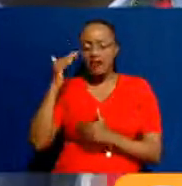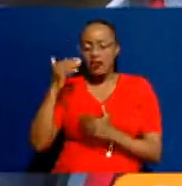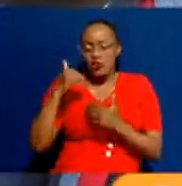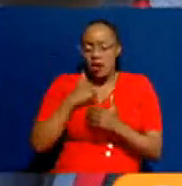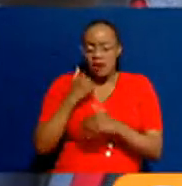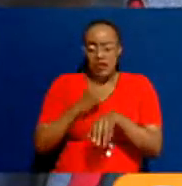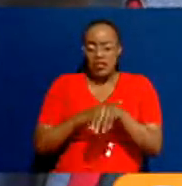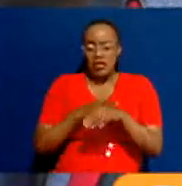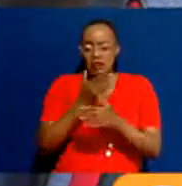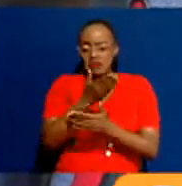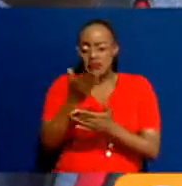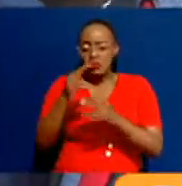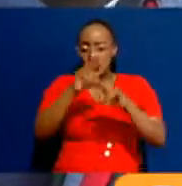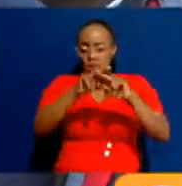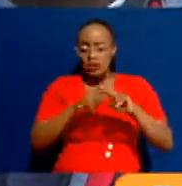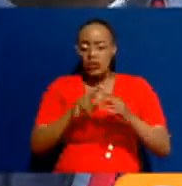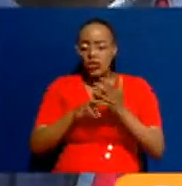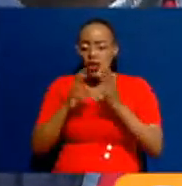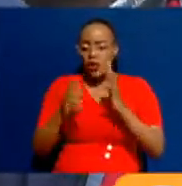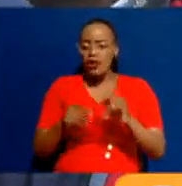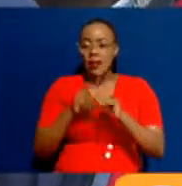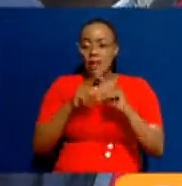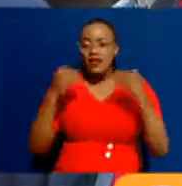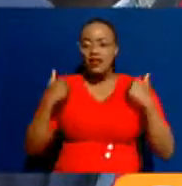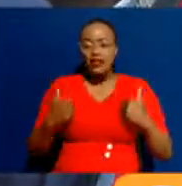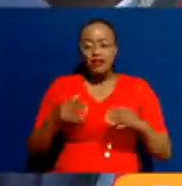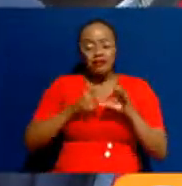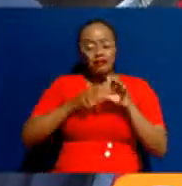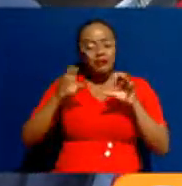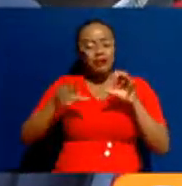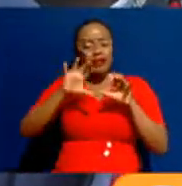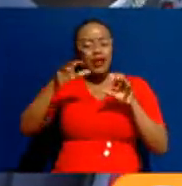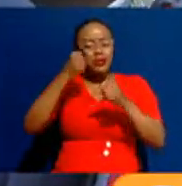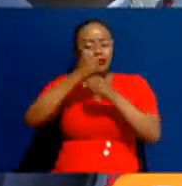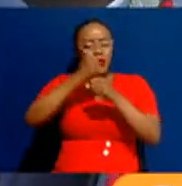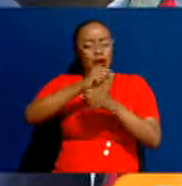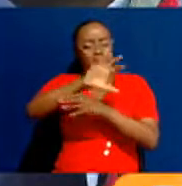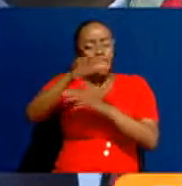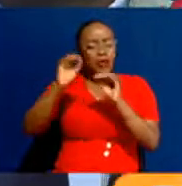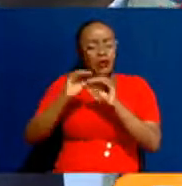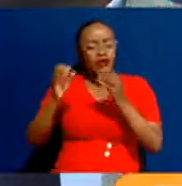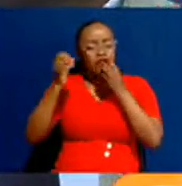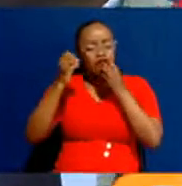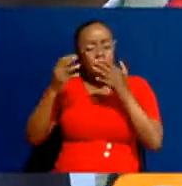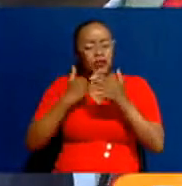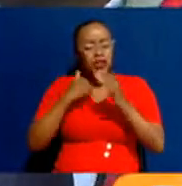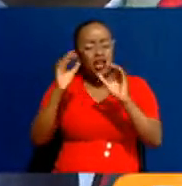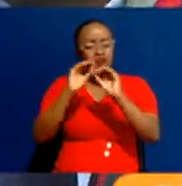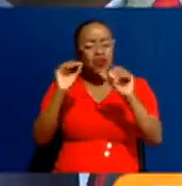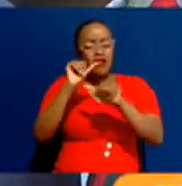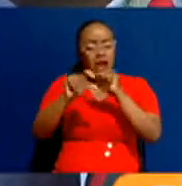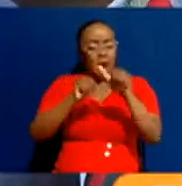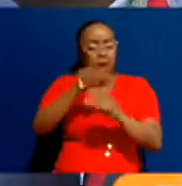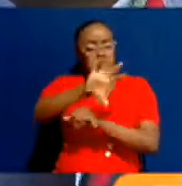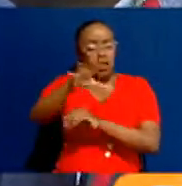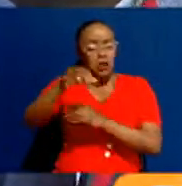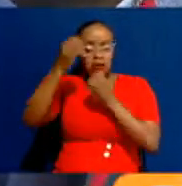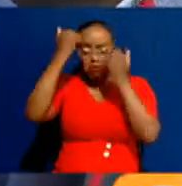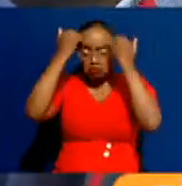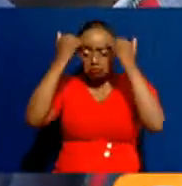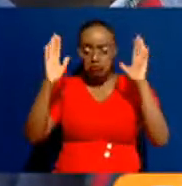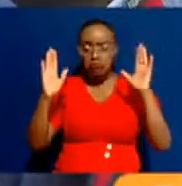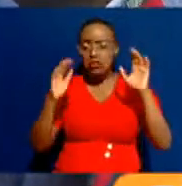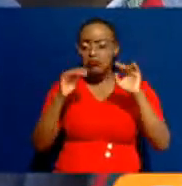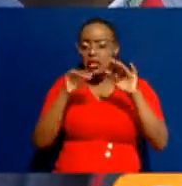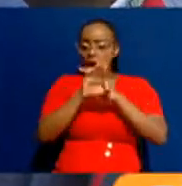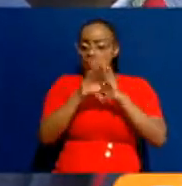sit with those contractors. And since furthermore I have left the county, I'm not privy to any information about the county. I cannot